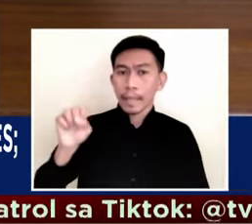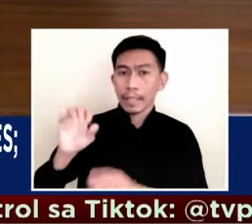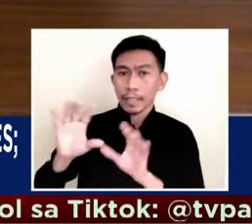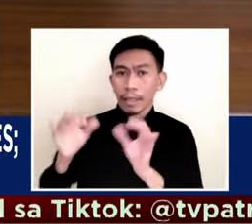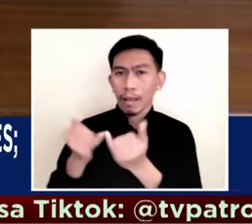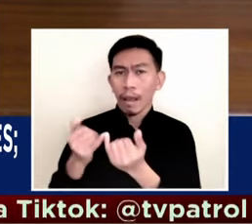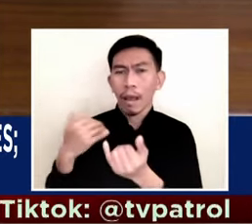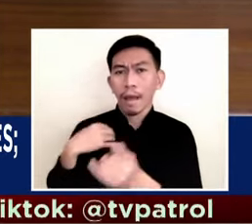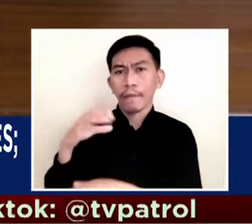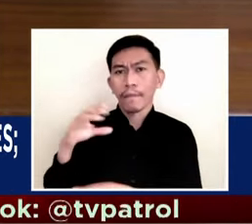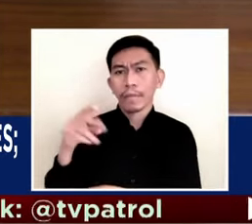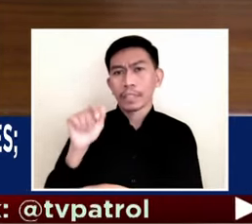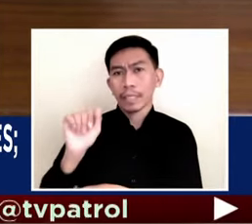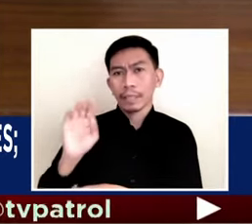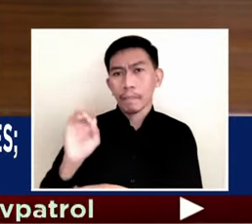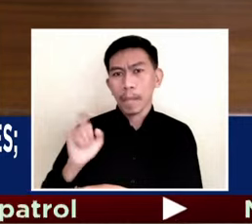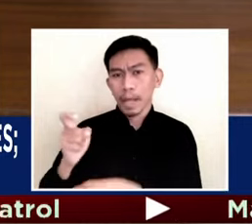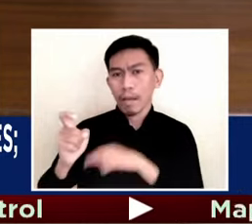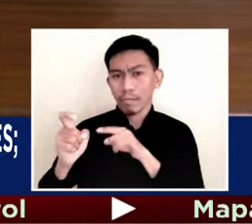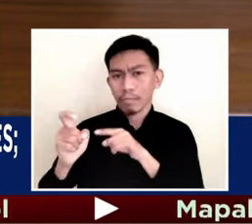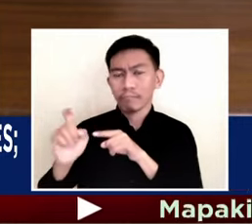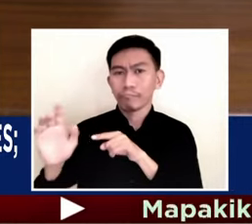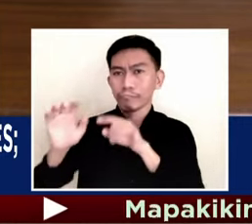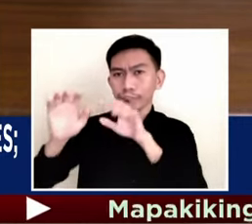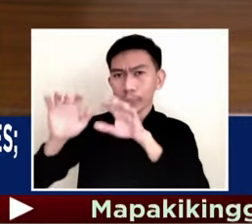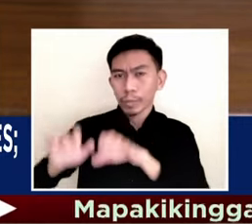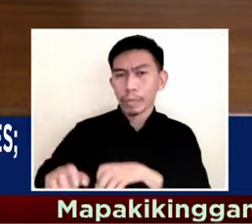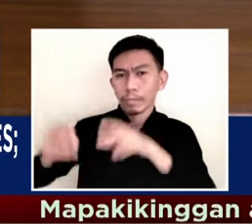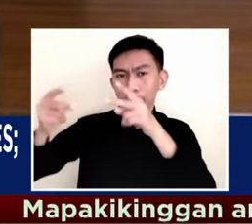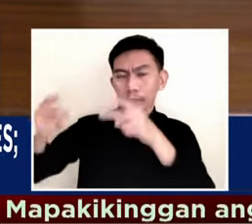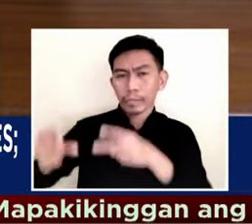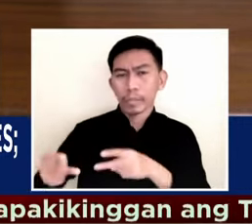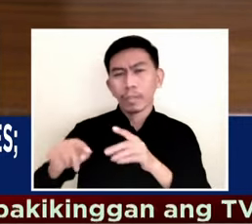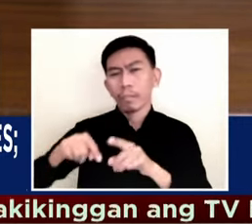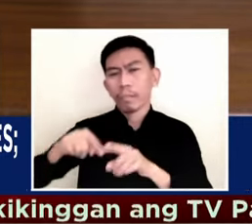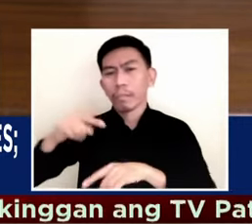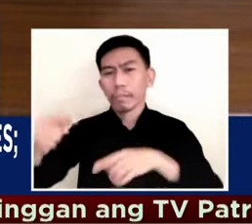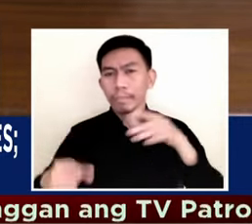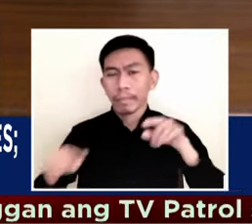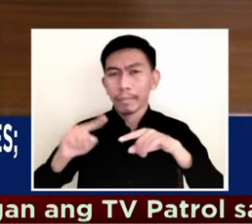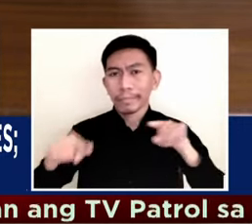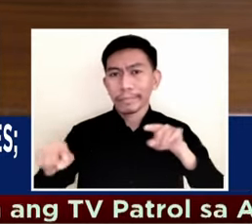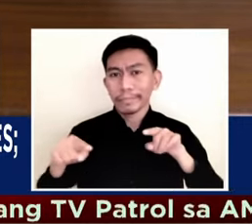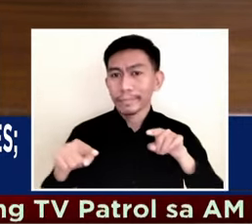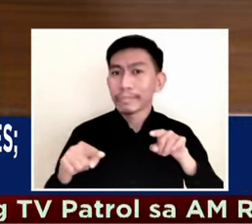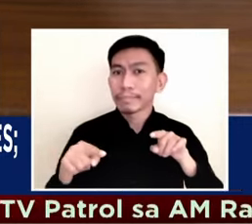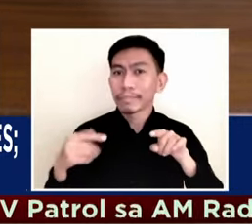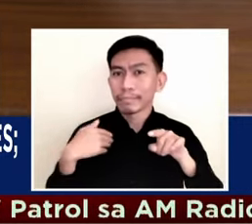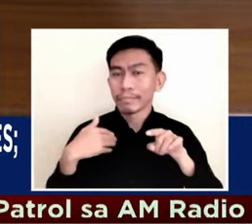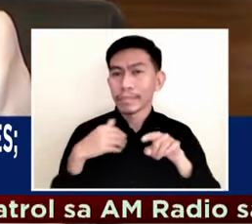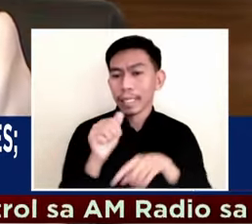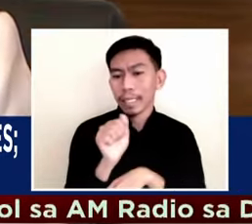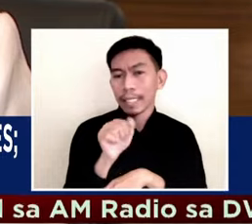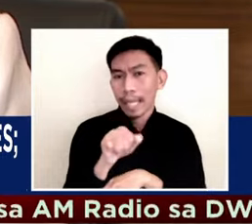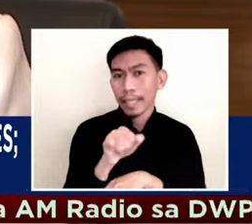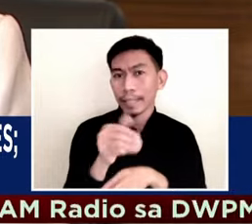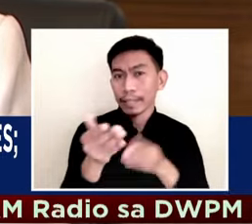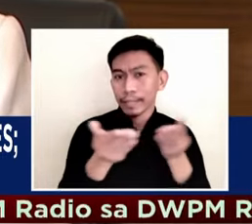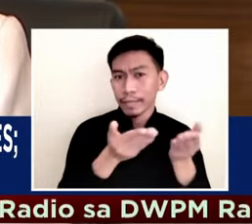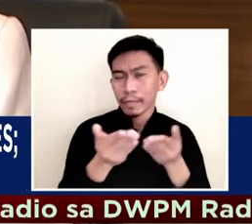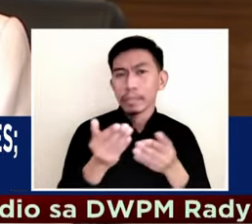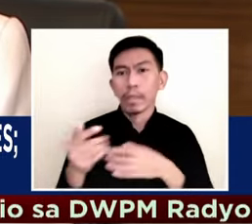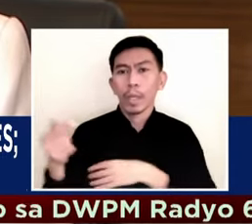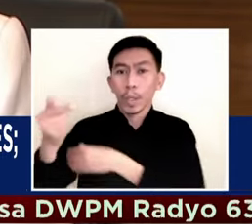tool and build proof of concepts with their Azure OpenAI service. Google